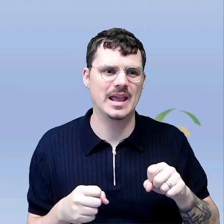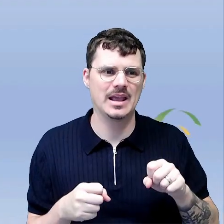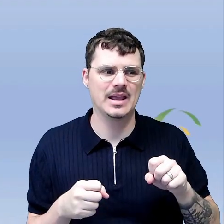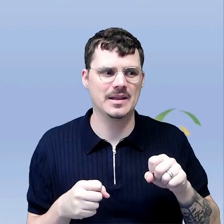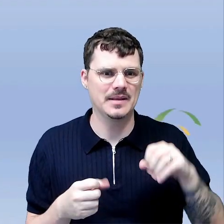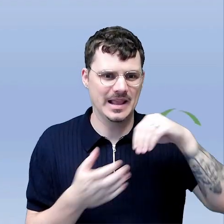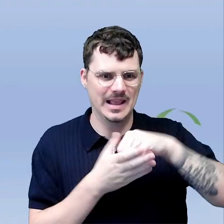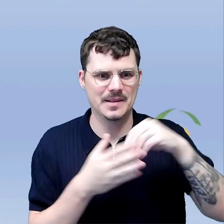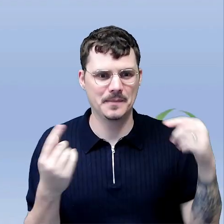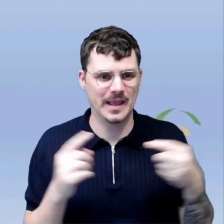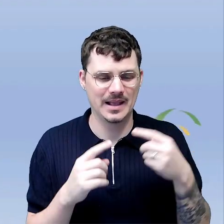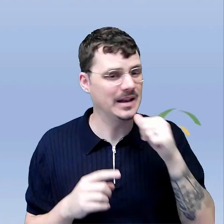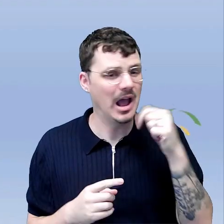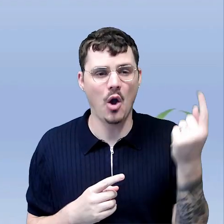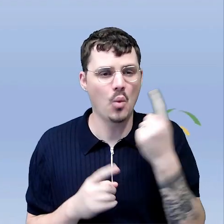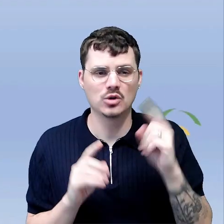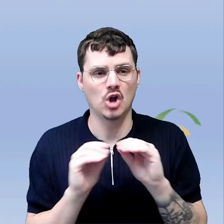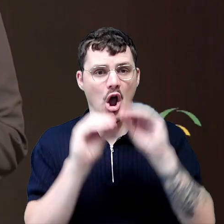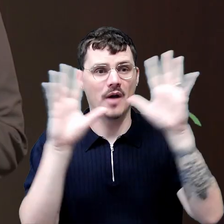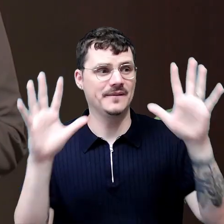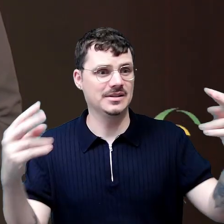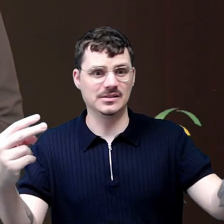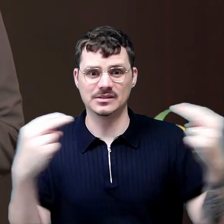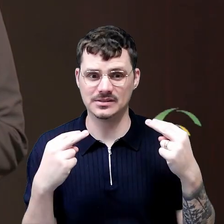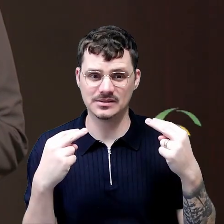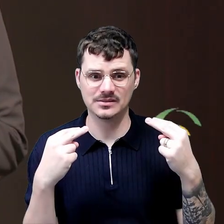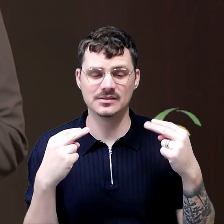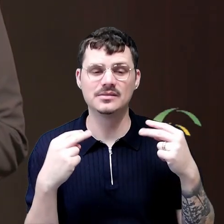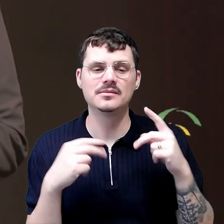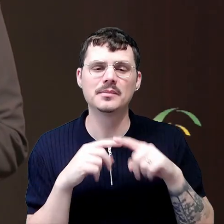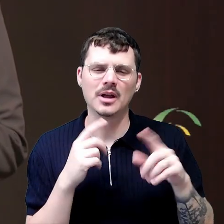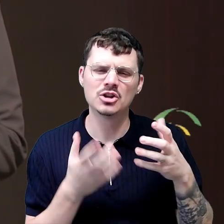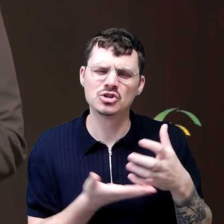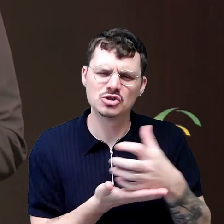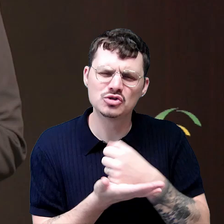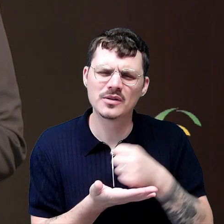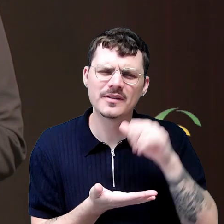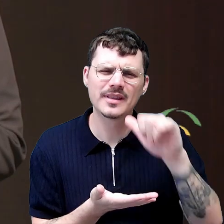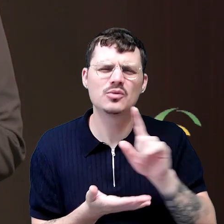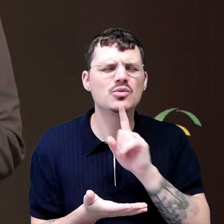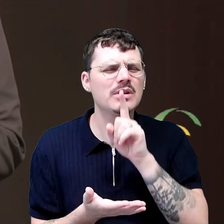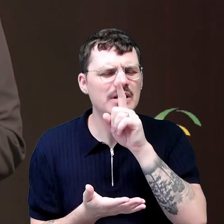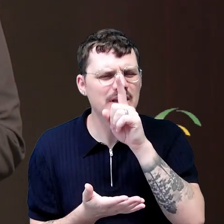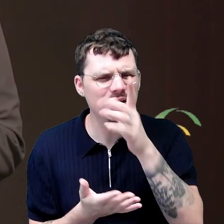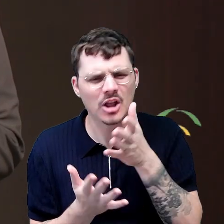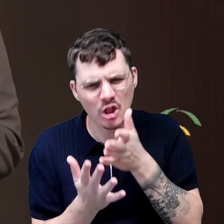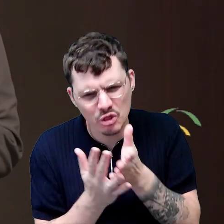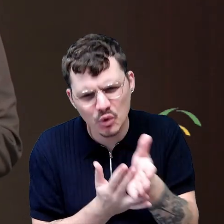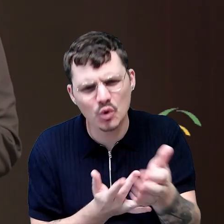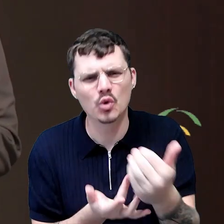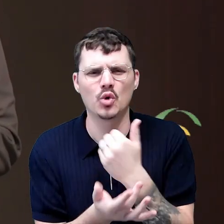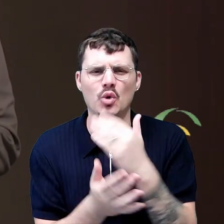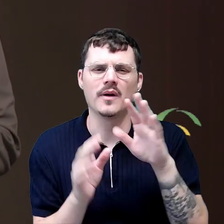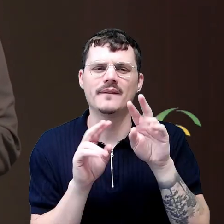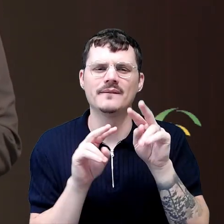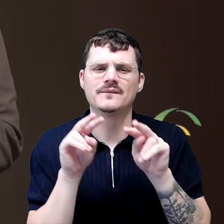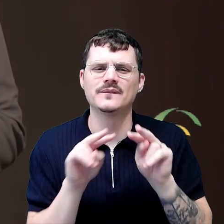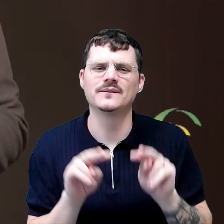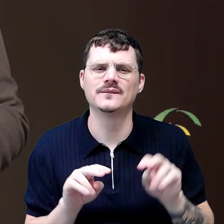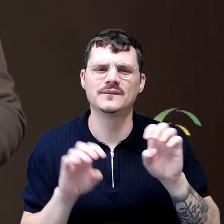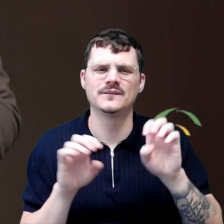pain. It's not obvious on the outside, and deserves that really, really thorough